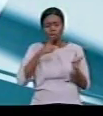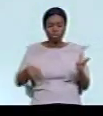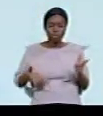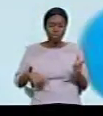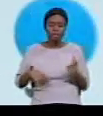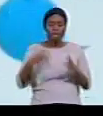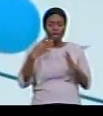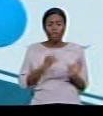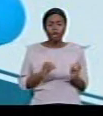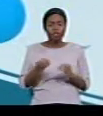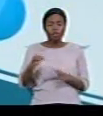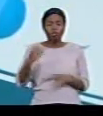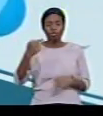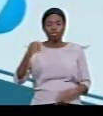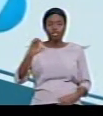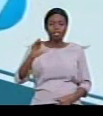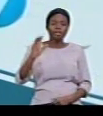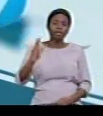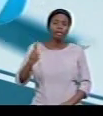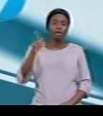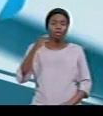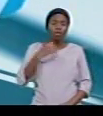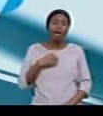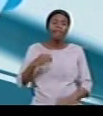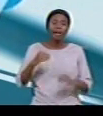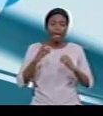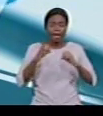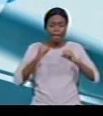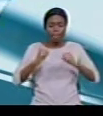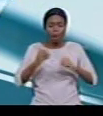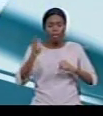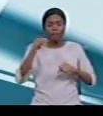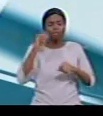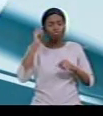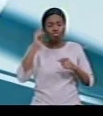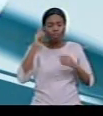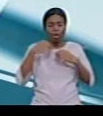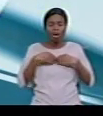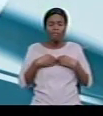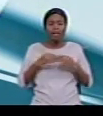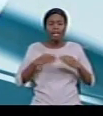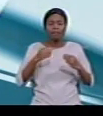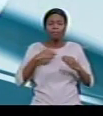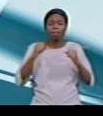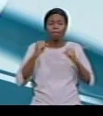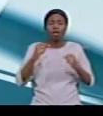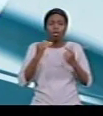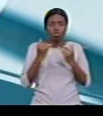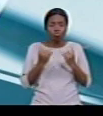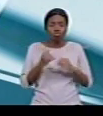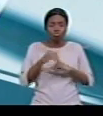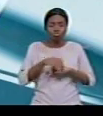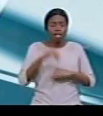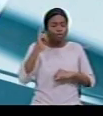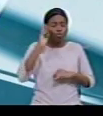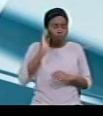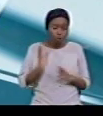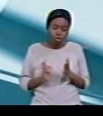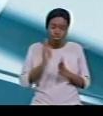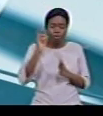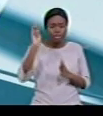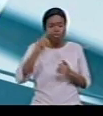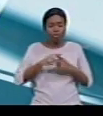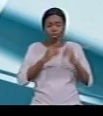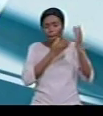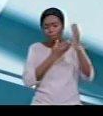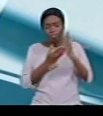GCK. You have empowered him. You have loaded him. And tonight, you will use him to bring succor to the whole world